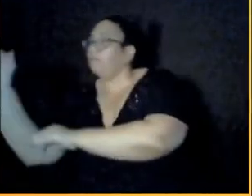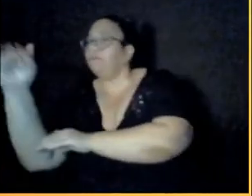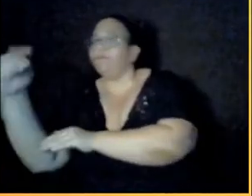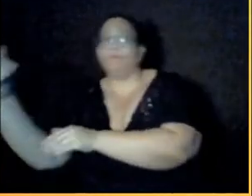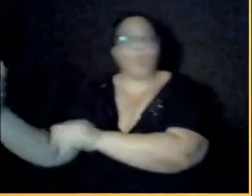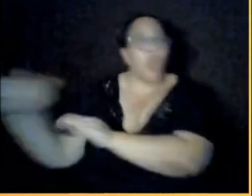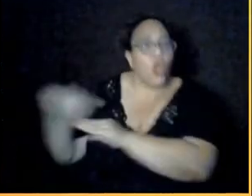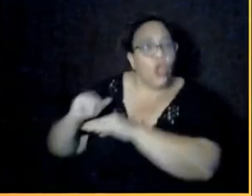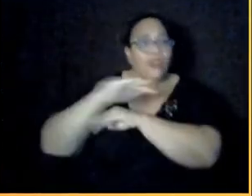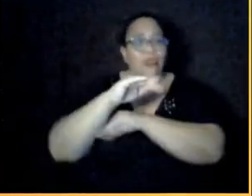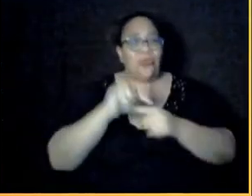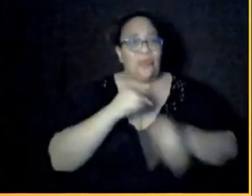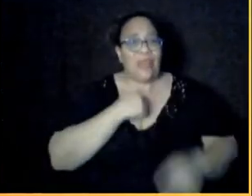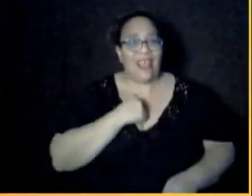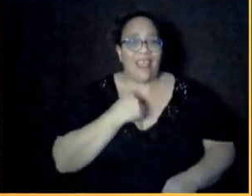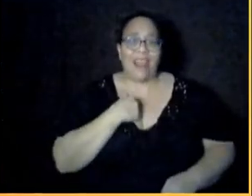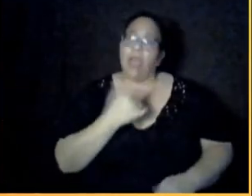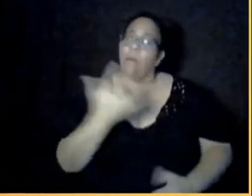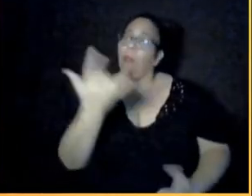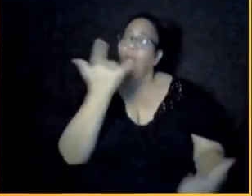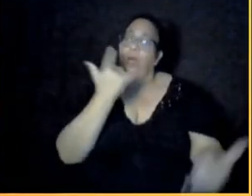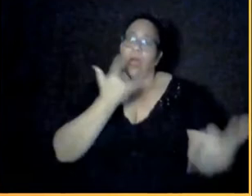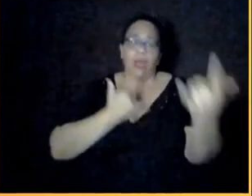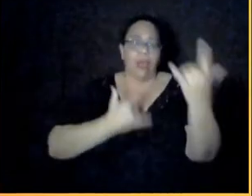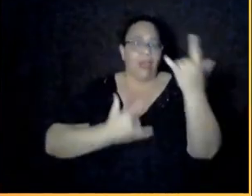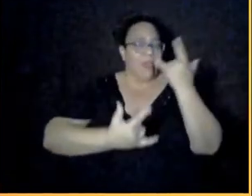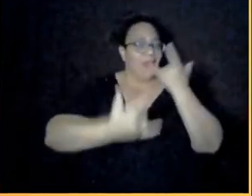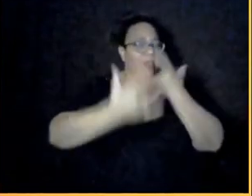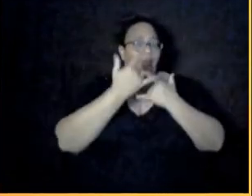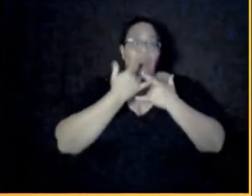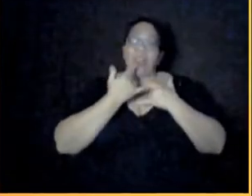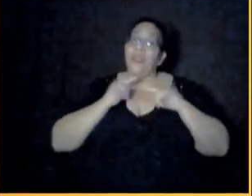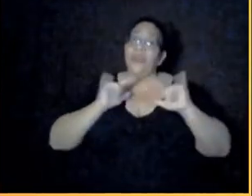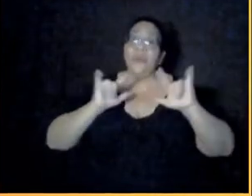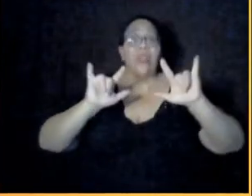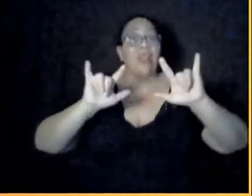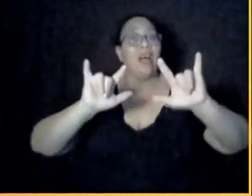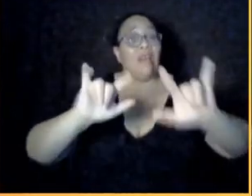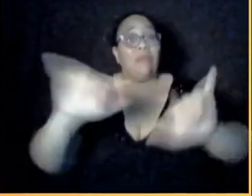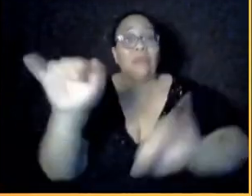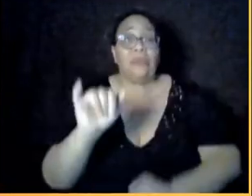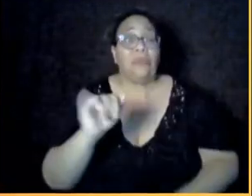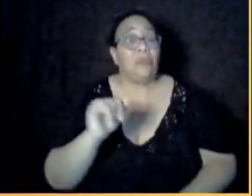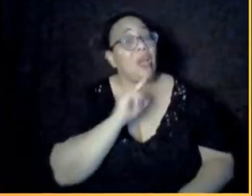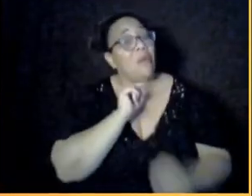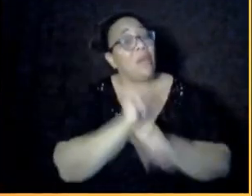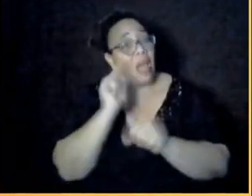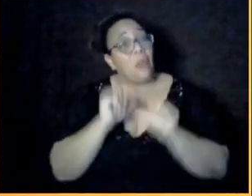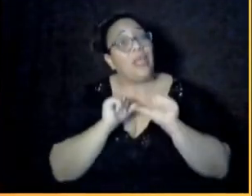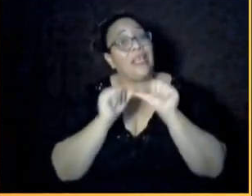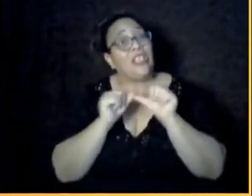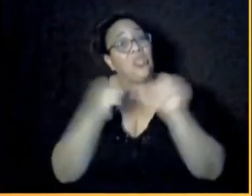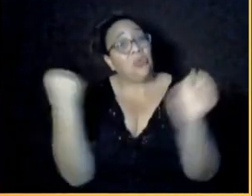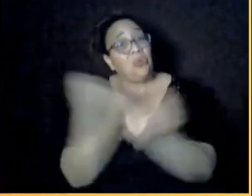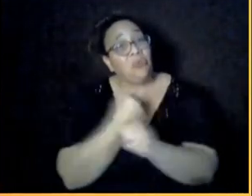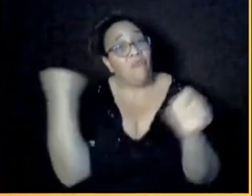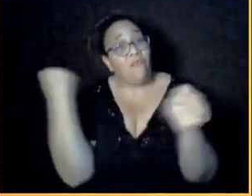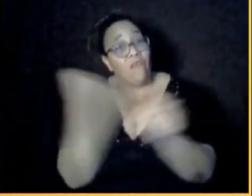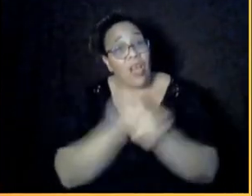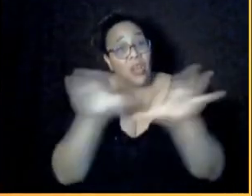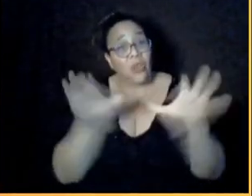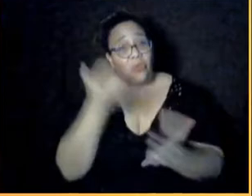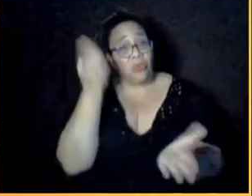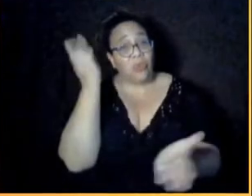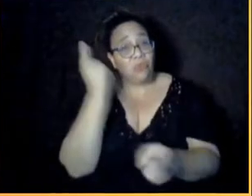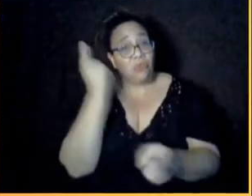I'm loved. And if I'm loved, you guys are loved by me, and you know, and I'm gonna continue to fight. I'm gonna continue to do what's right.